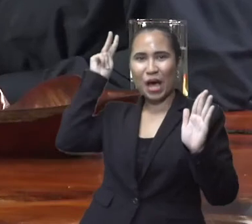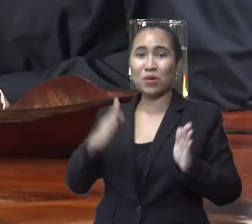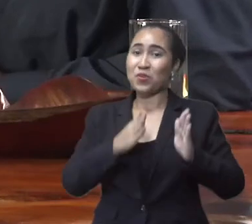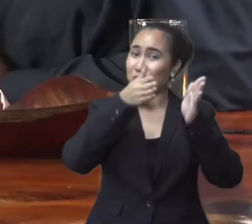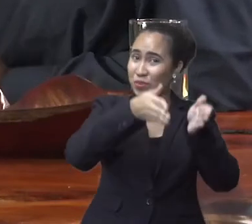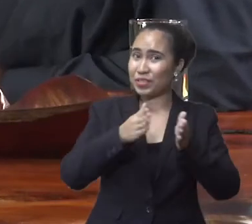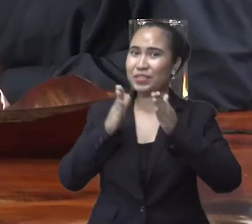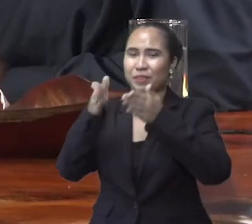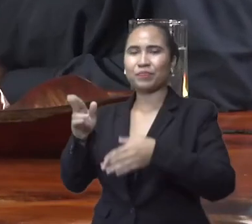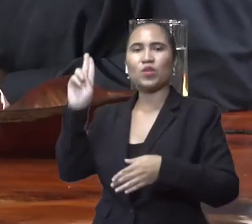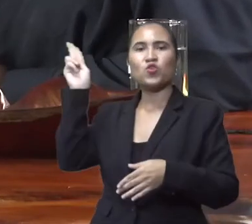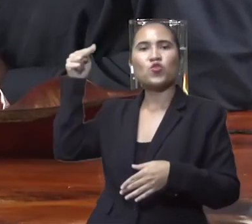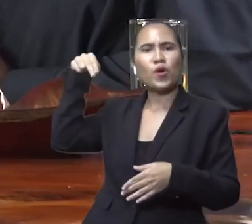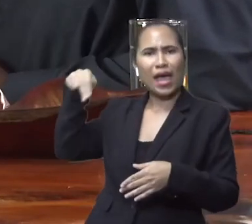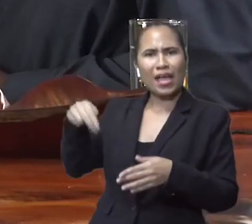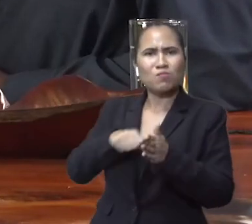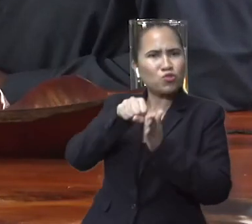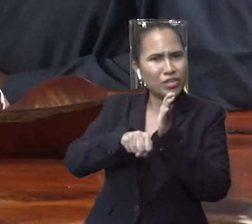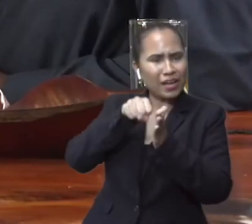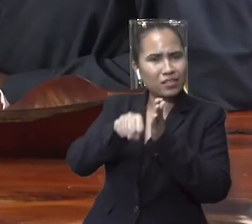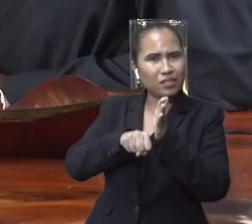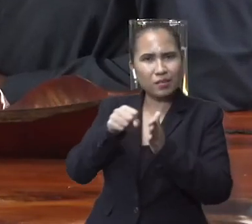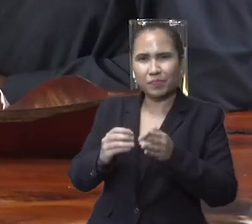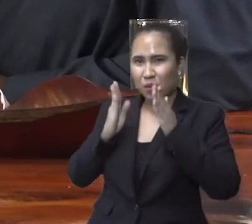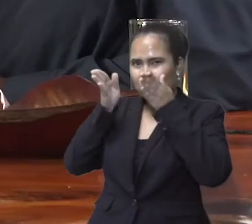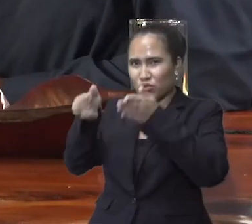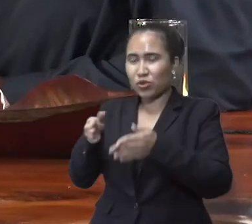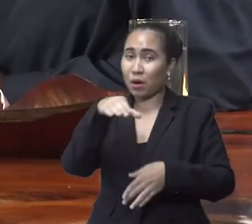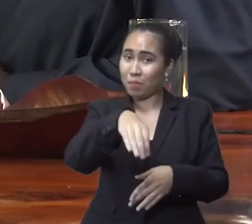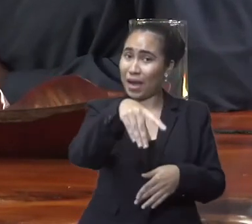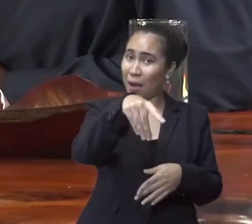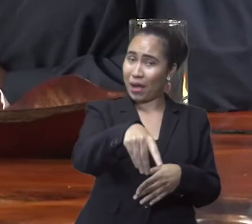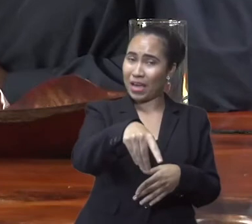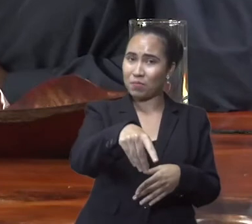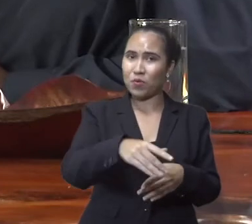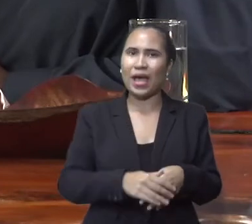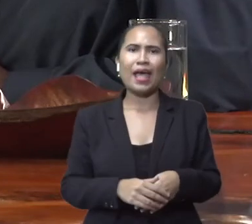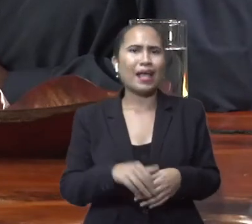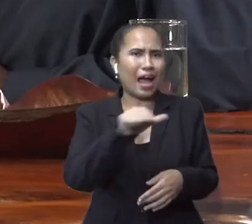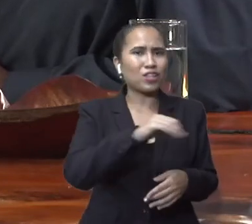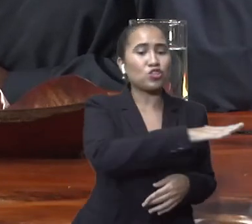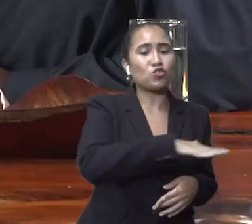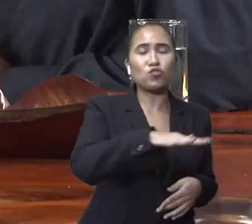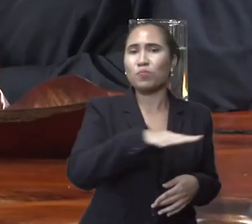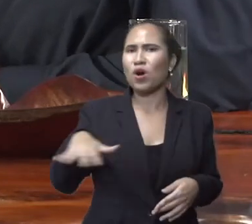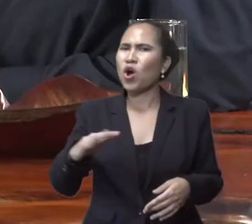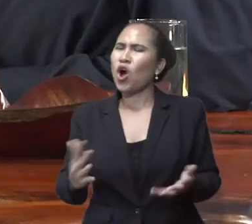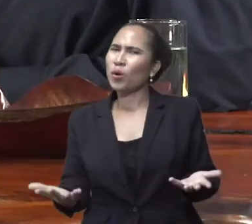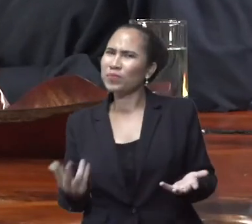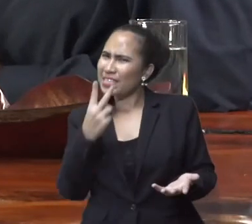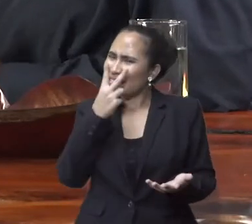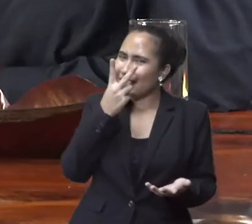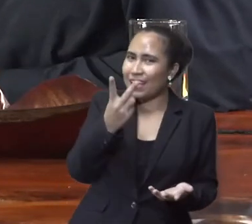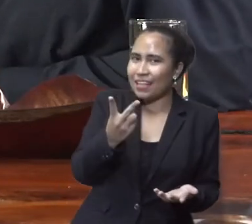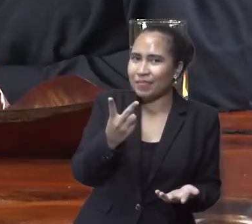some UN government and projects in Paramaribo and outlining areas, really to get a feel of what